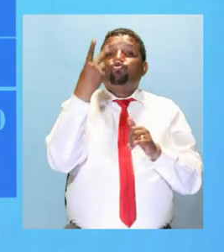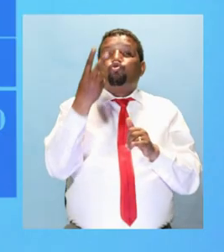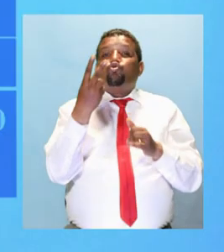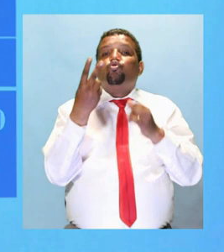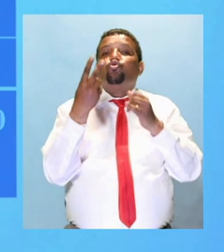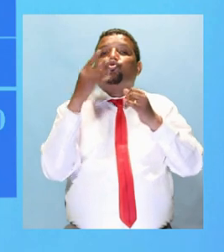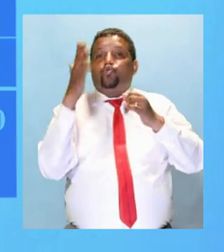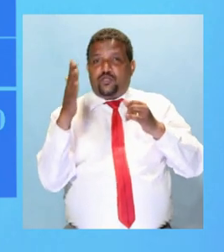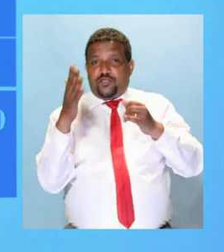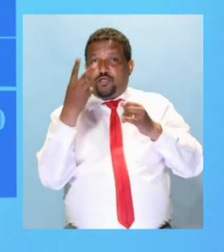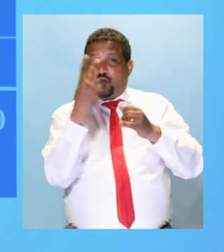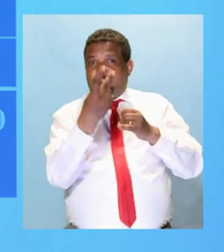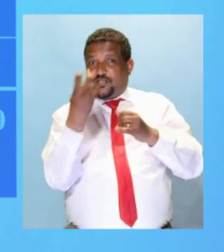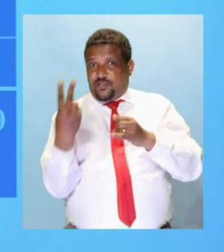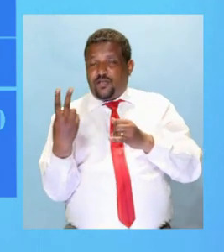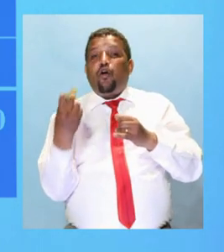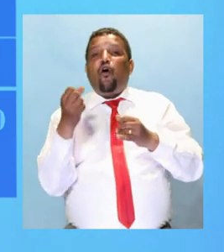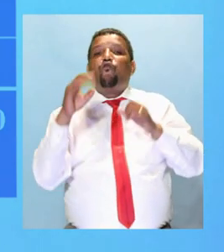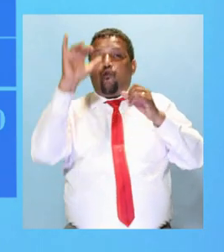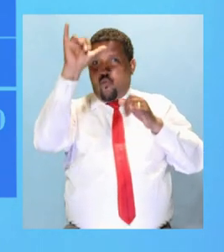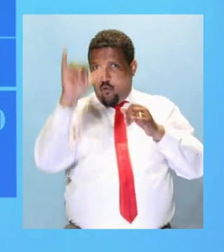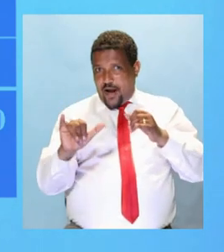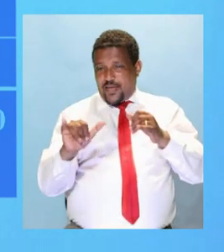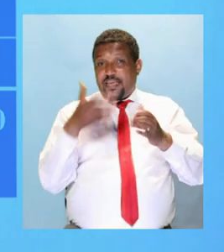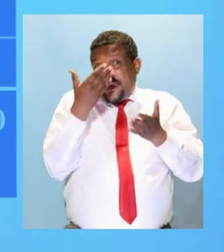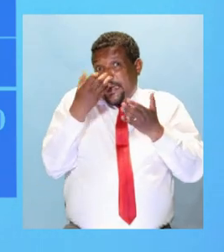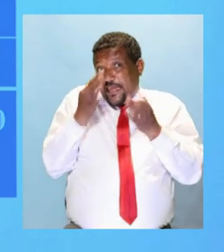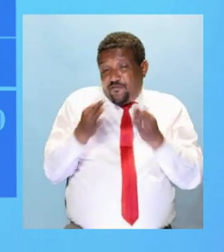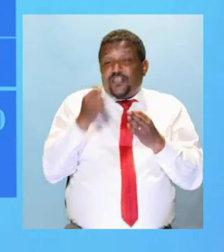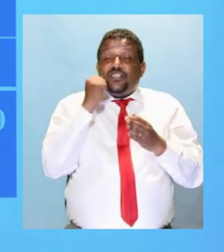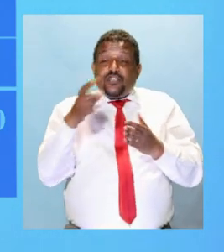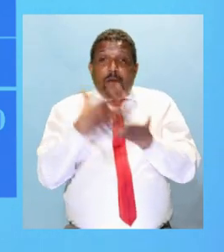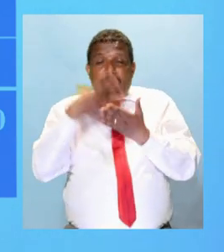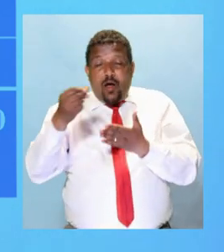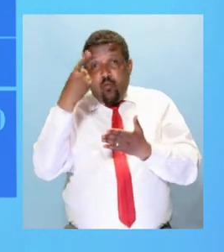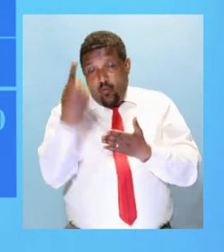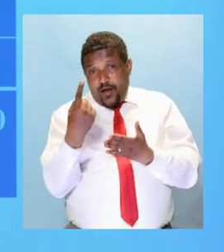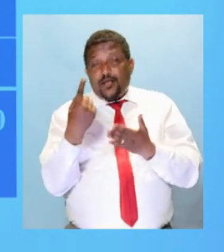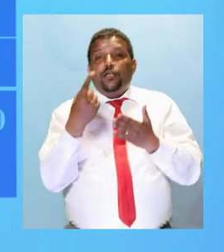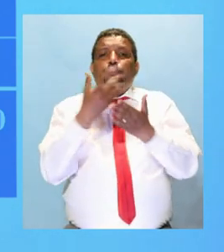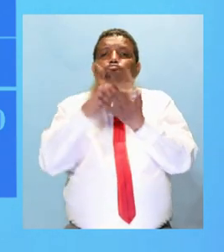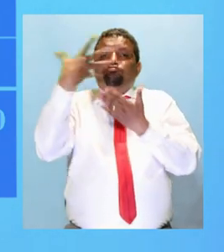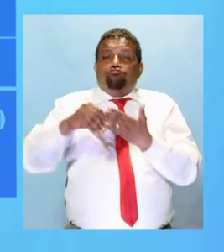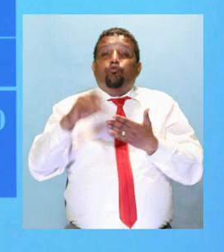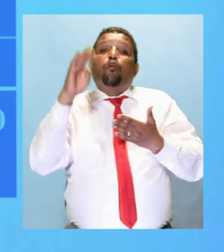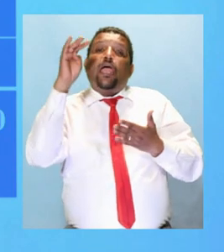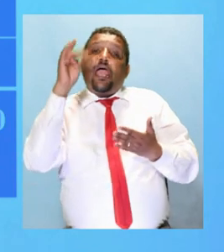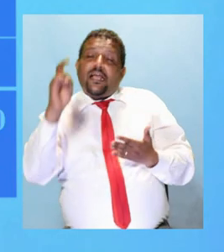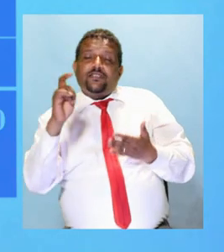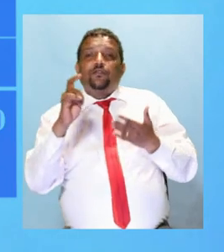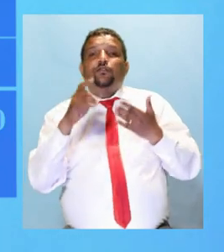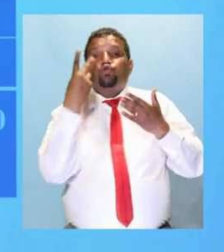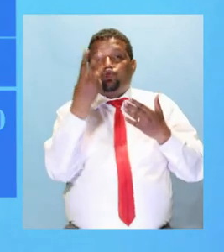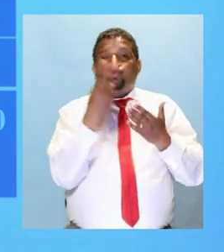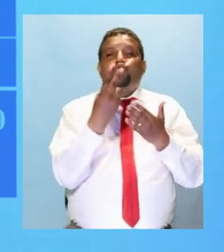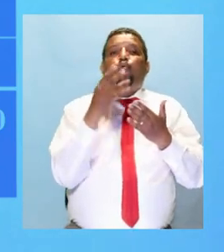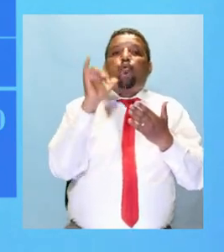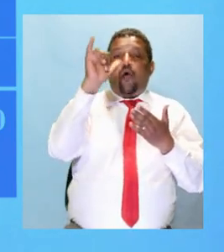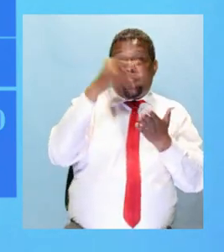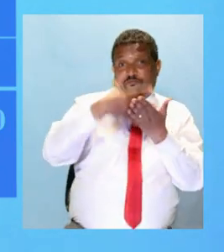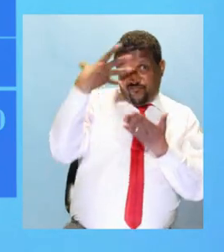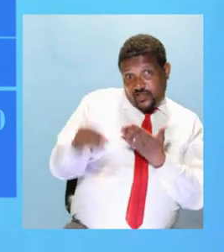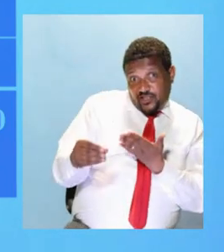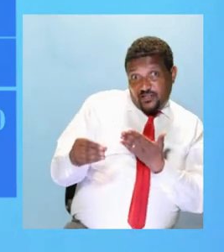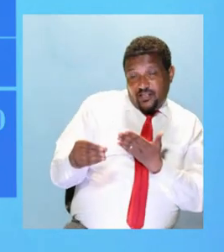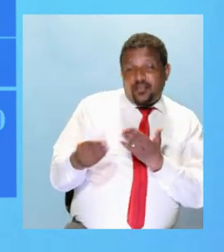two units of Y. Then if she buys both goods, one unit of good X and two units of good Y, then the remaining income